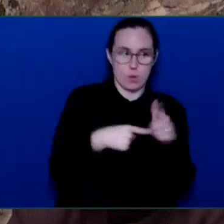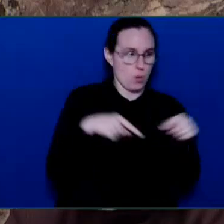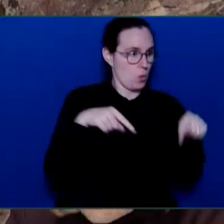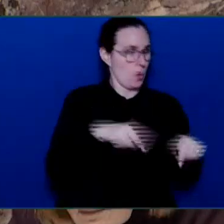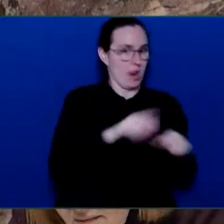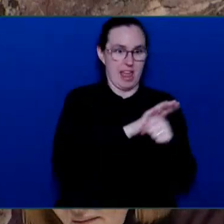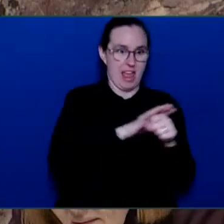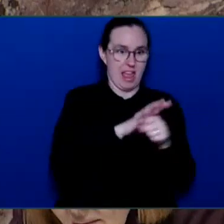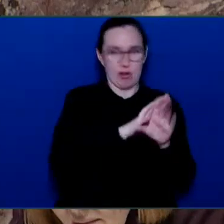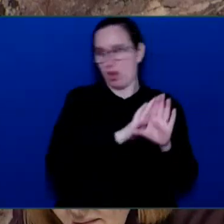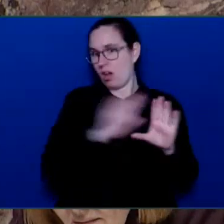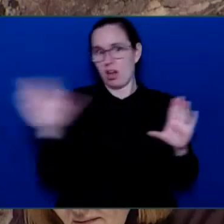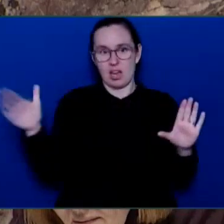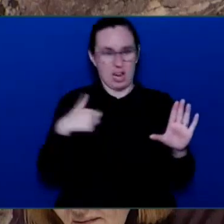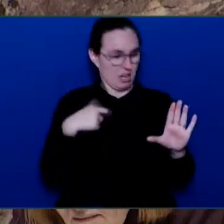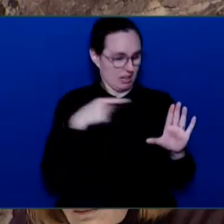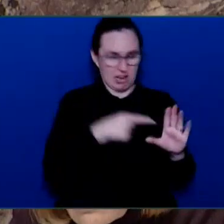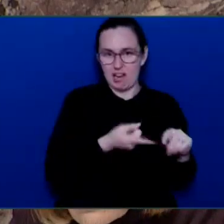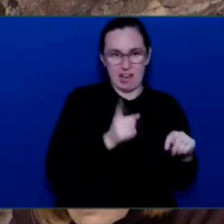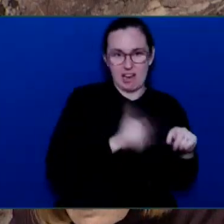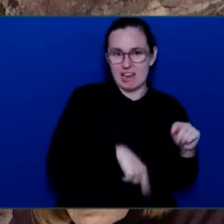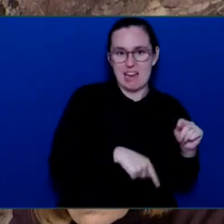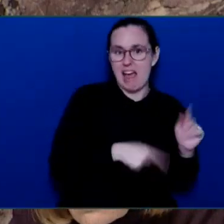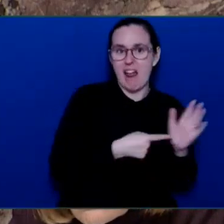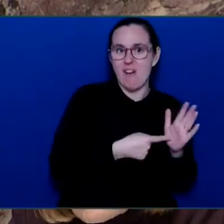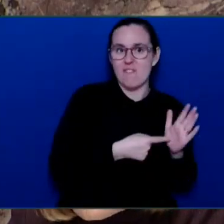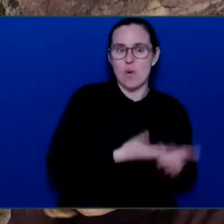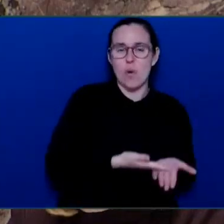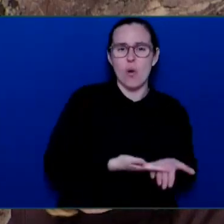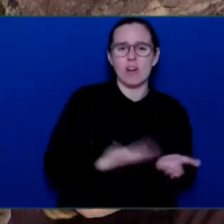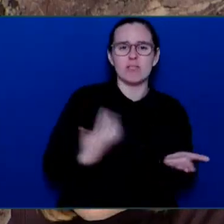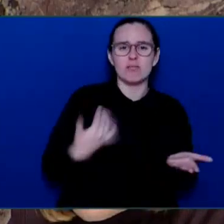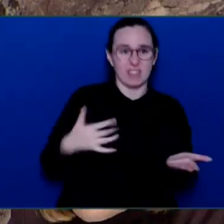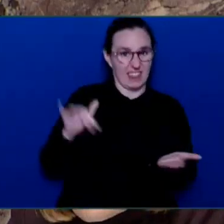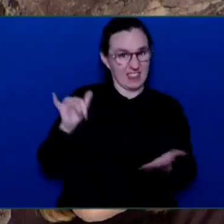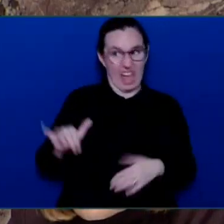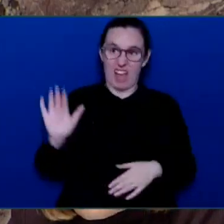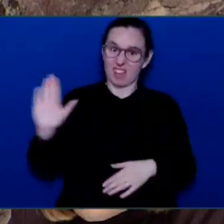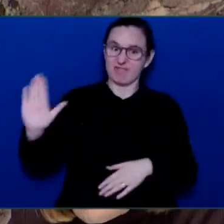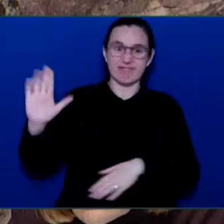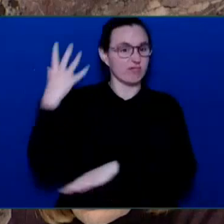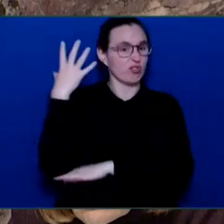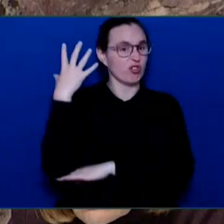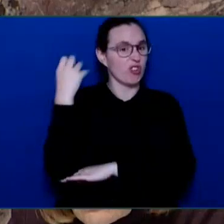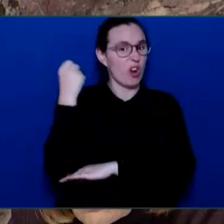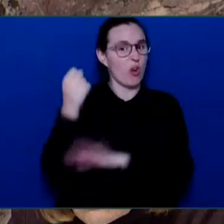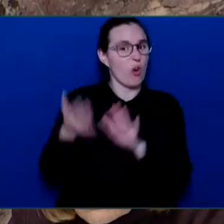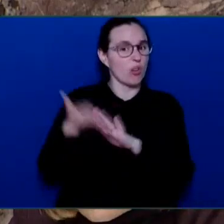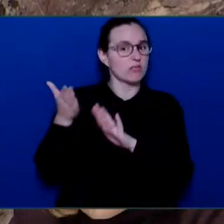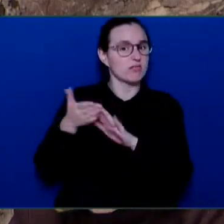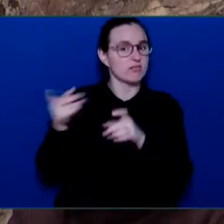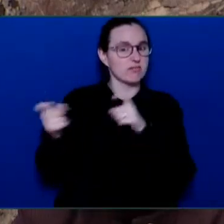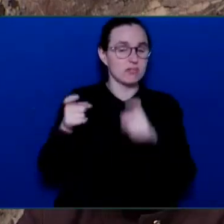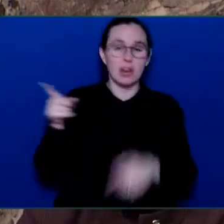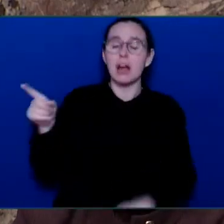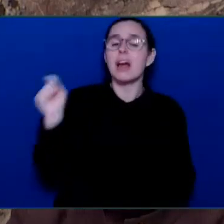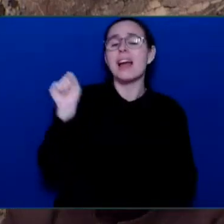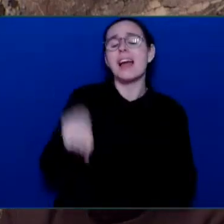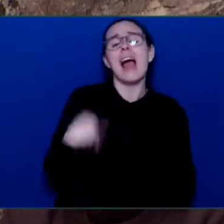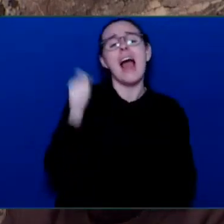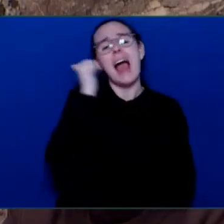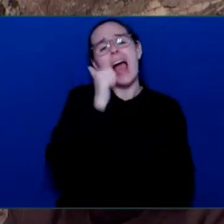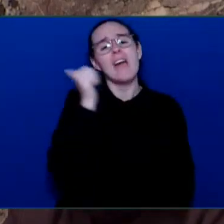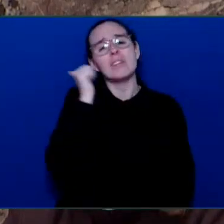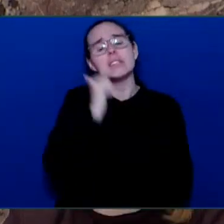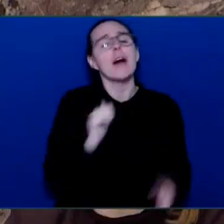That is this minister's record, and he can stand in this legislature day after day and dismiss and try to discredit experts.